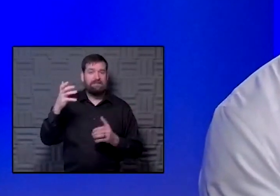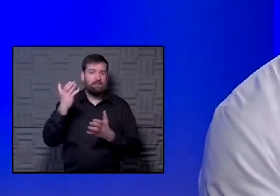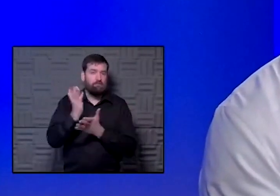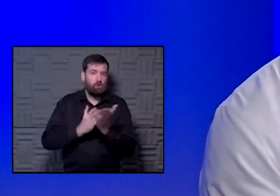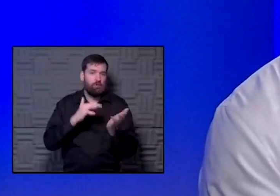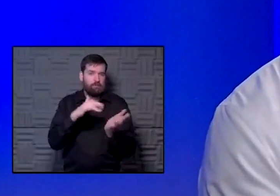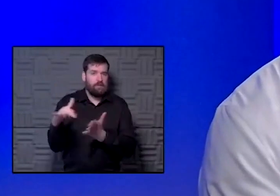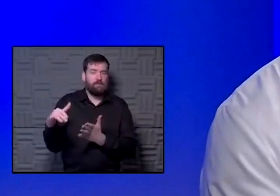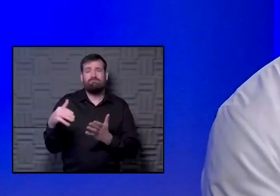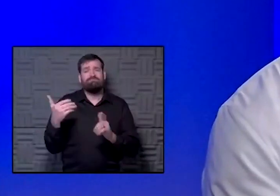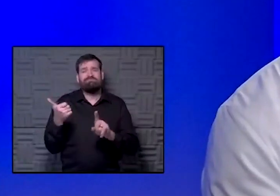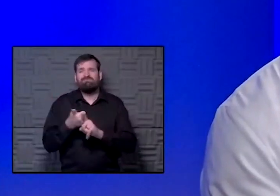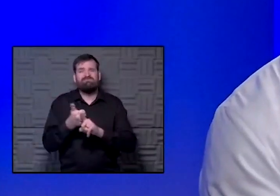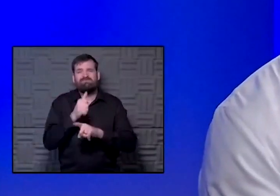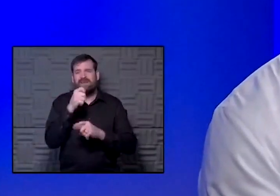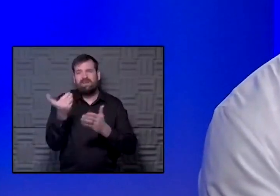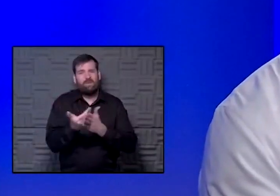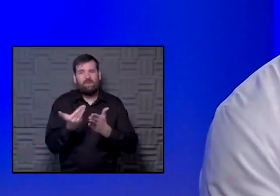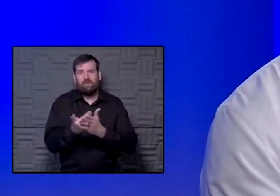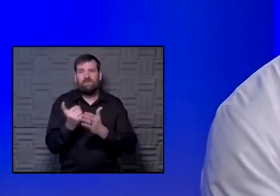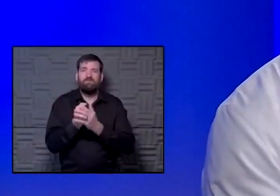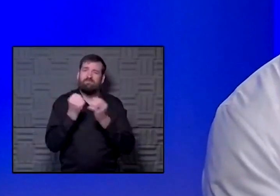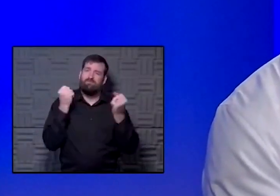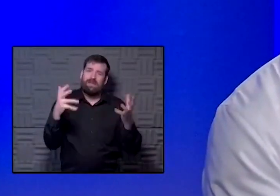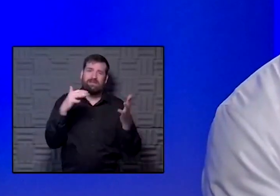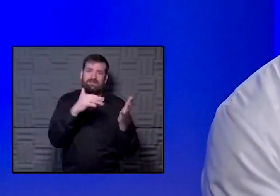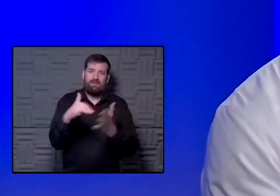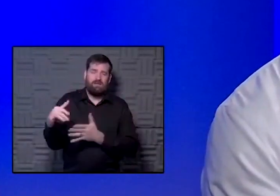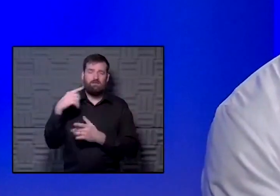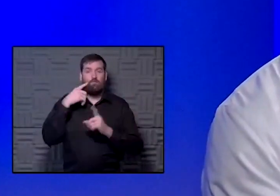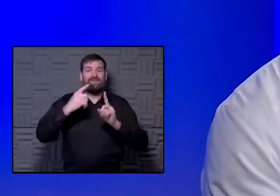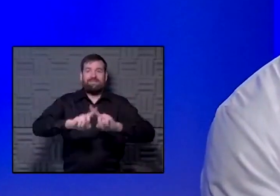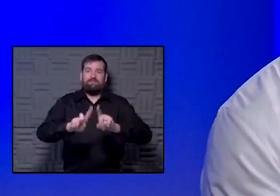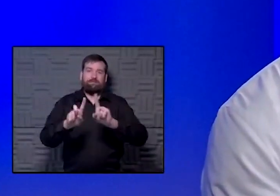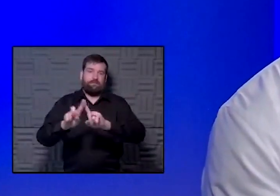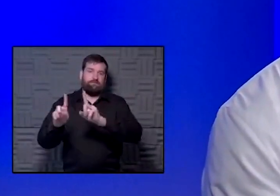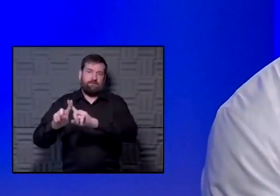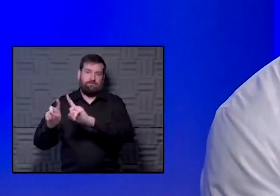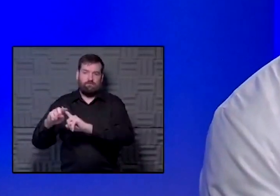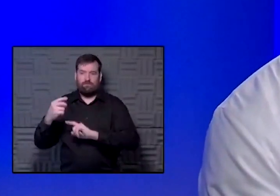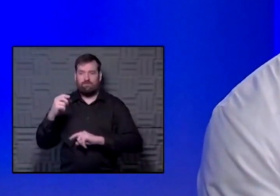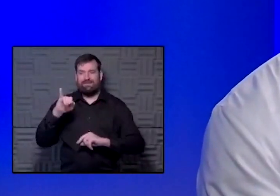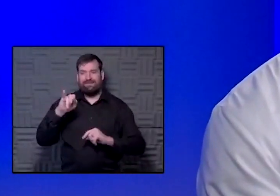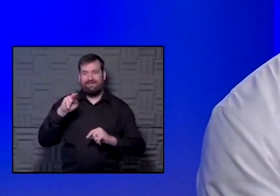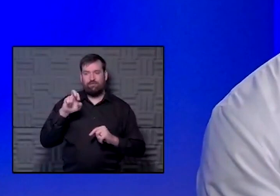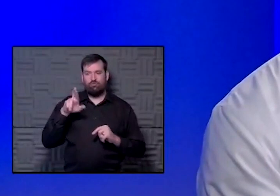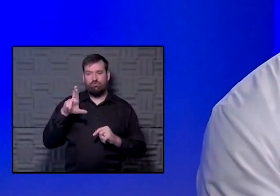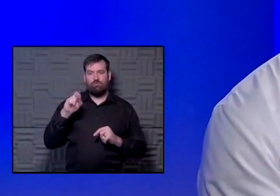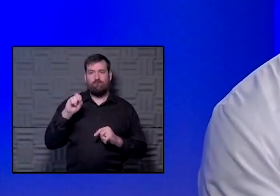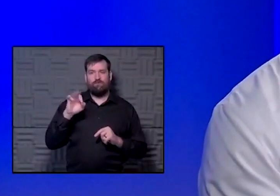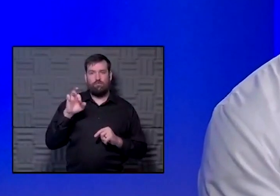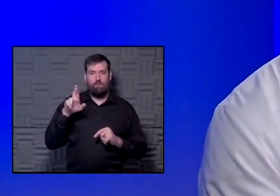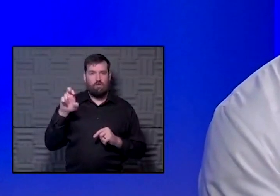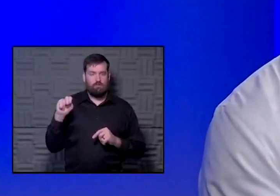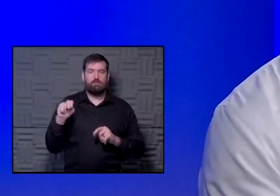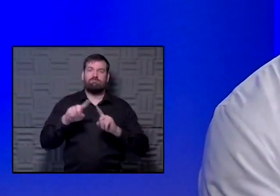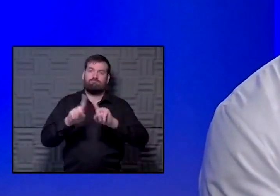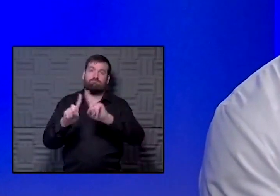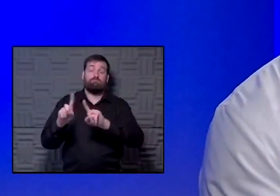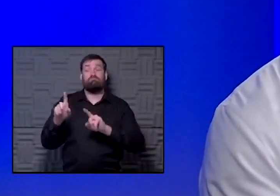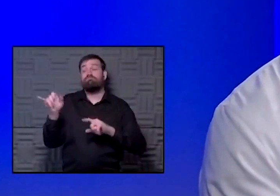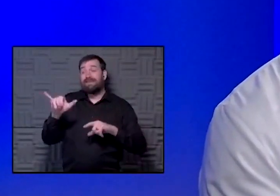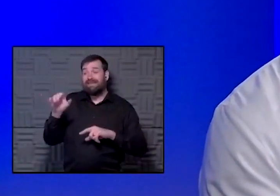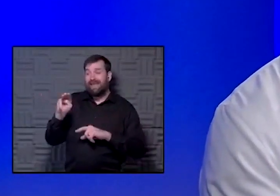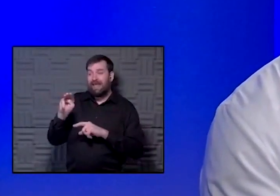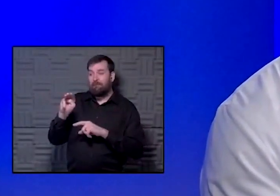interferons are not new. There has been a lot of studies on different interferons because there are different interferons. So just as the mRNA is